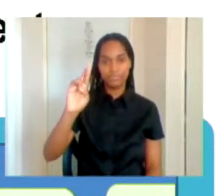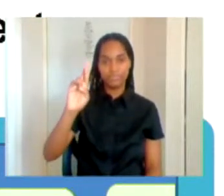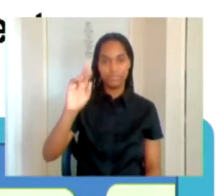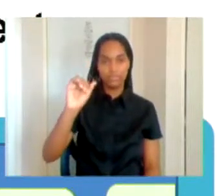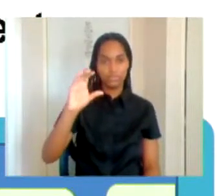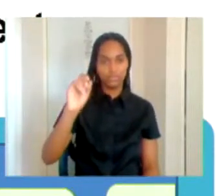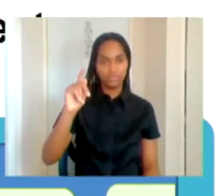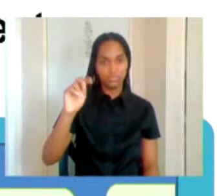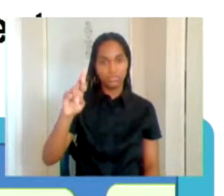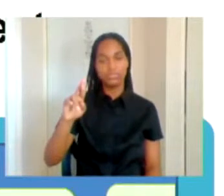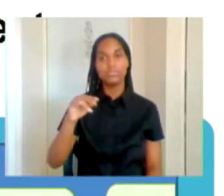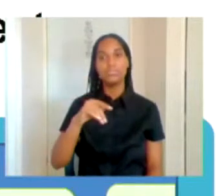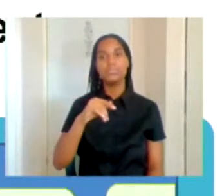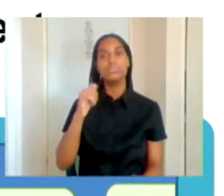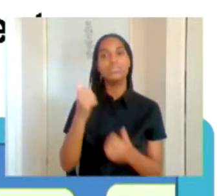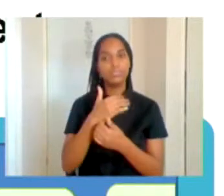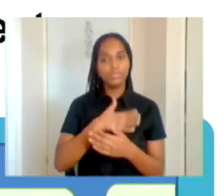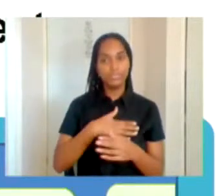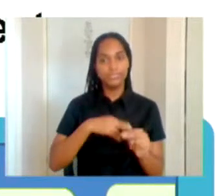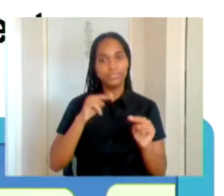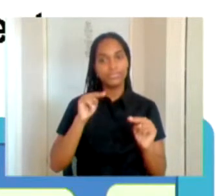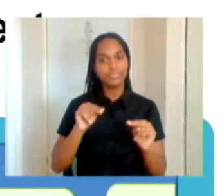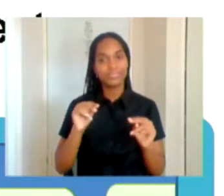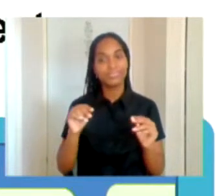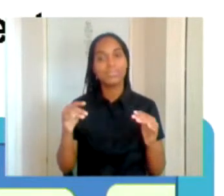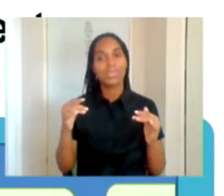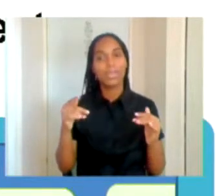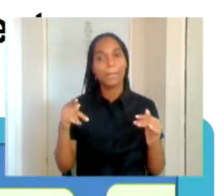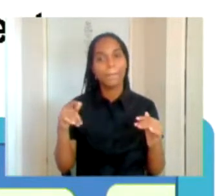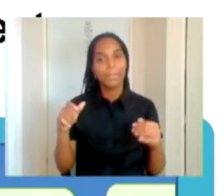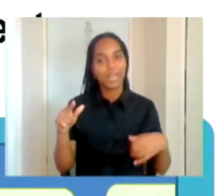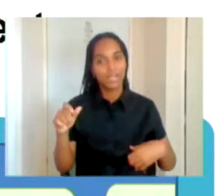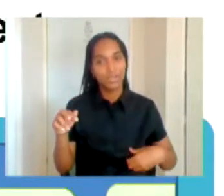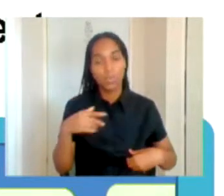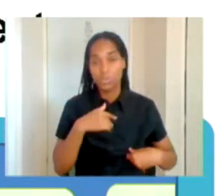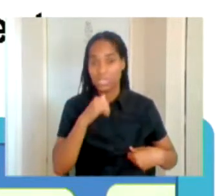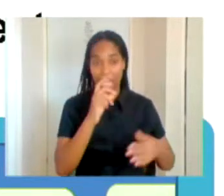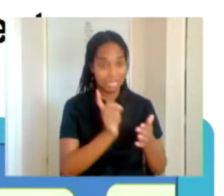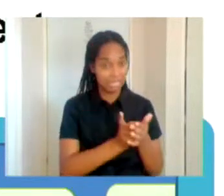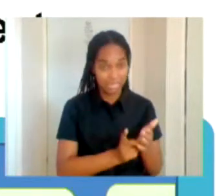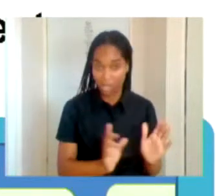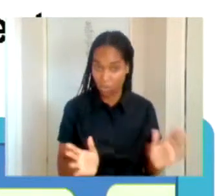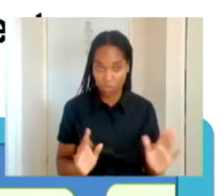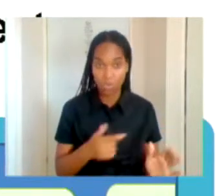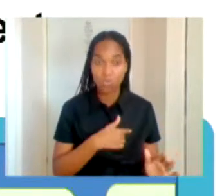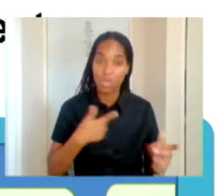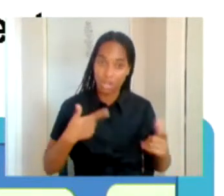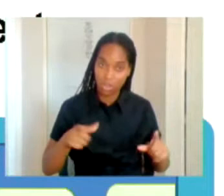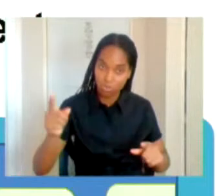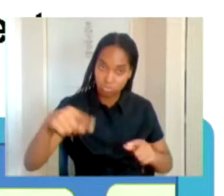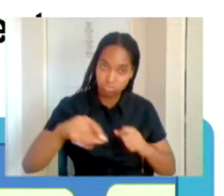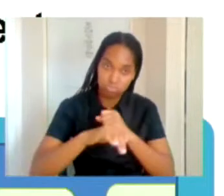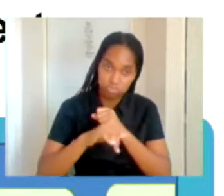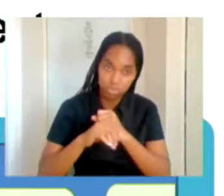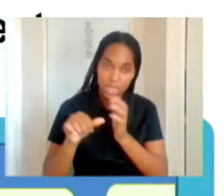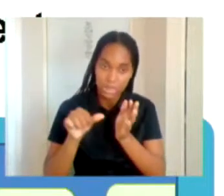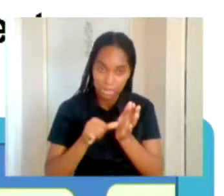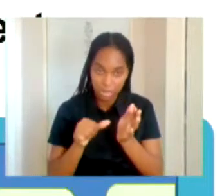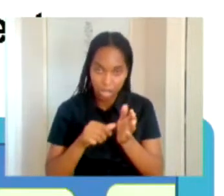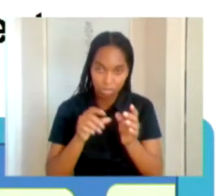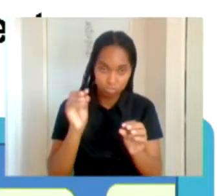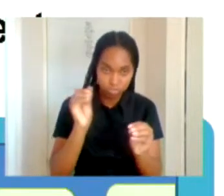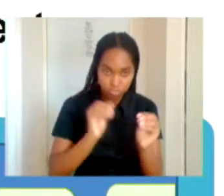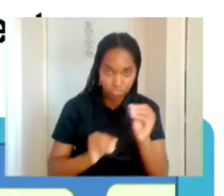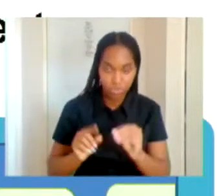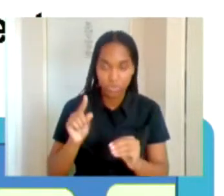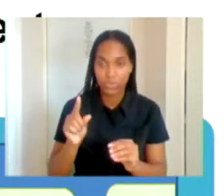do pre-roll ads. Everyone needs a player. We don't design the player. We allow you, the broadcaster, to stylize the player bars